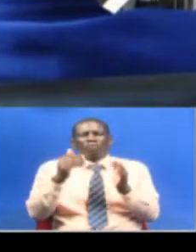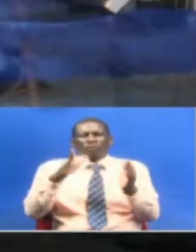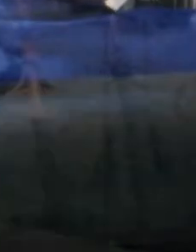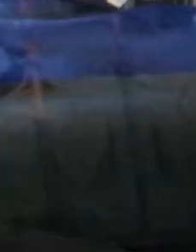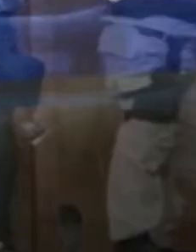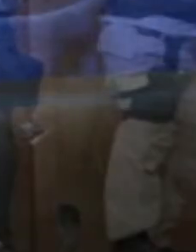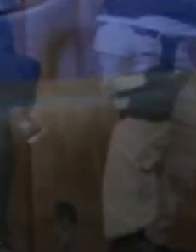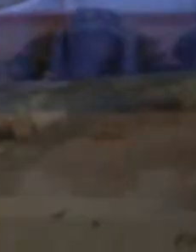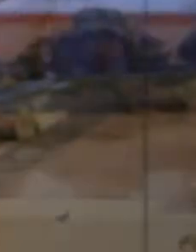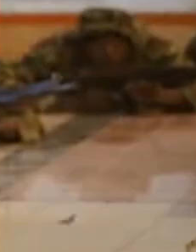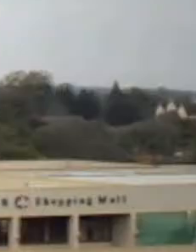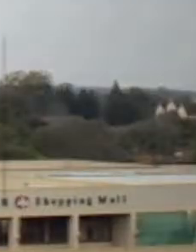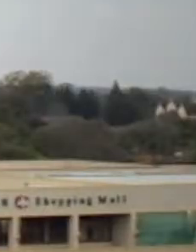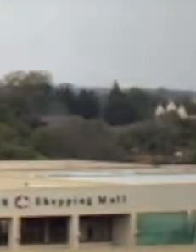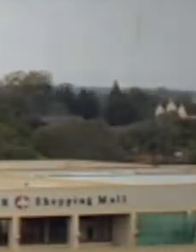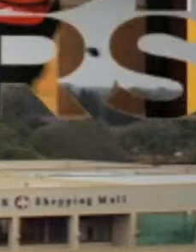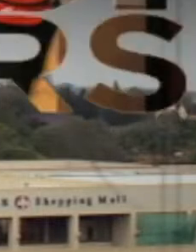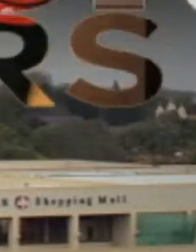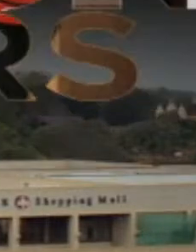Okay. Thank you.